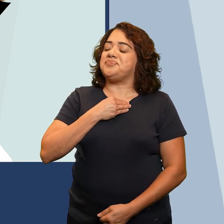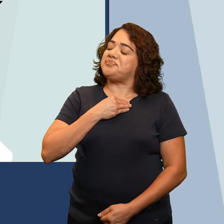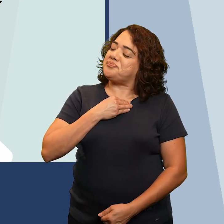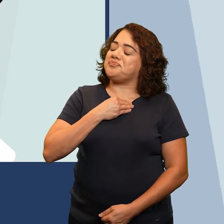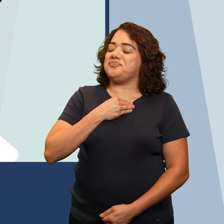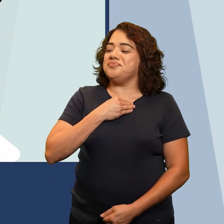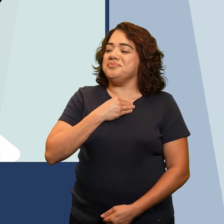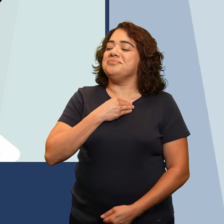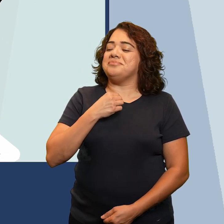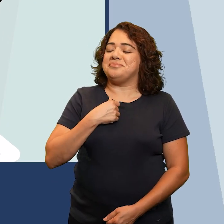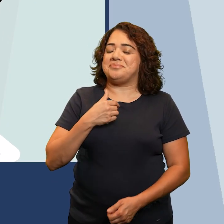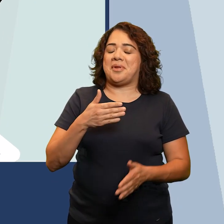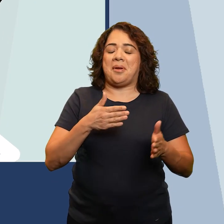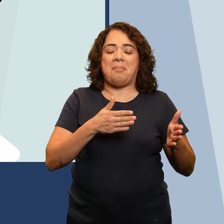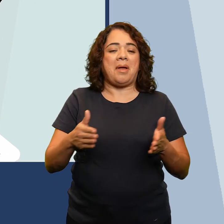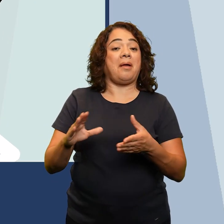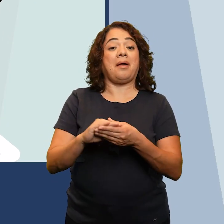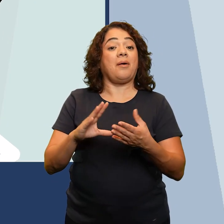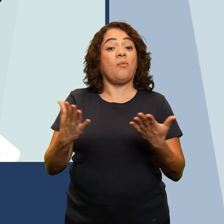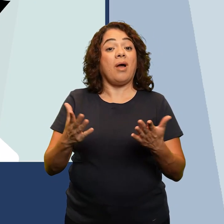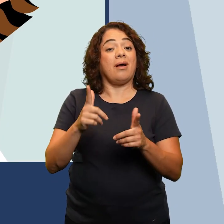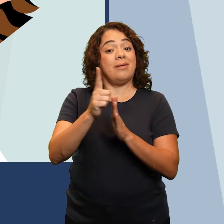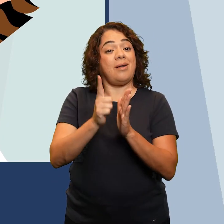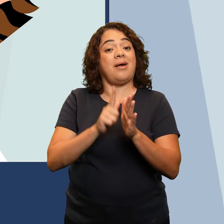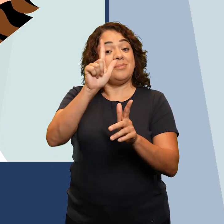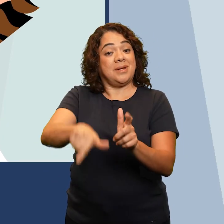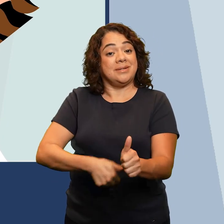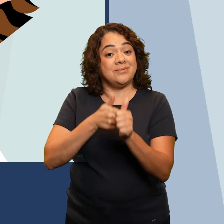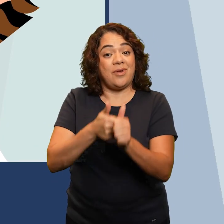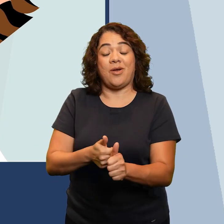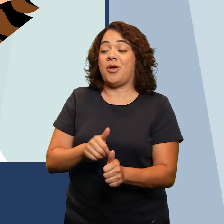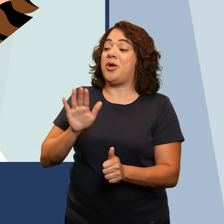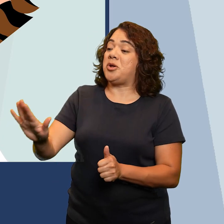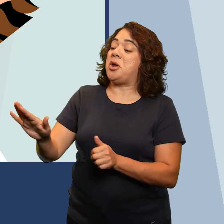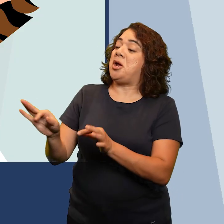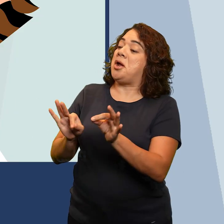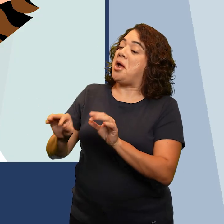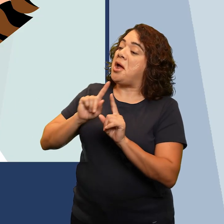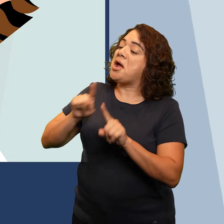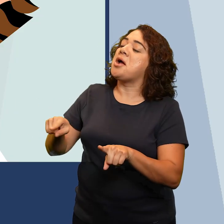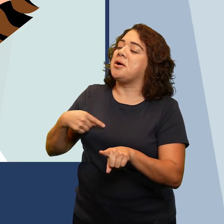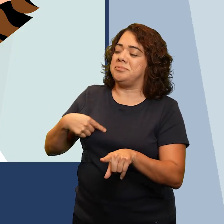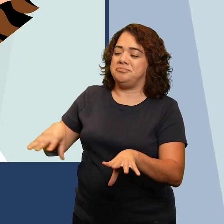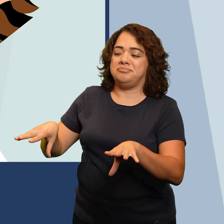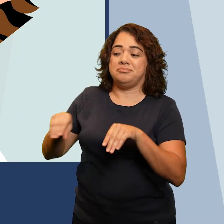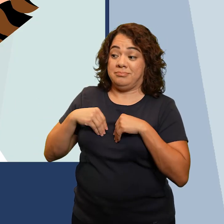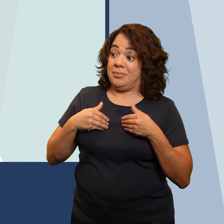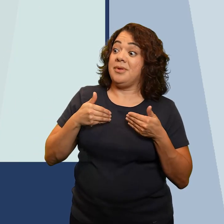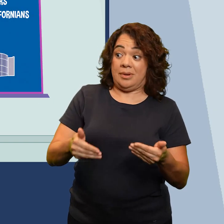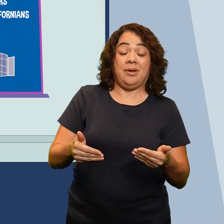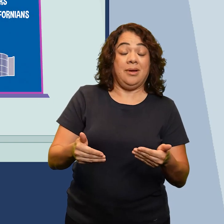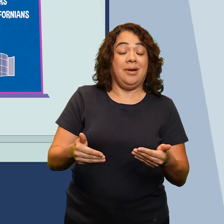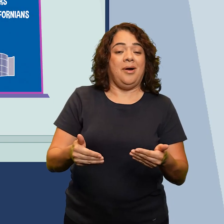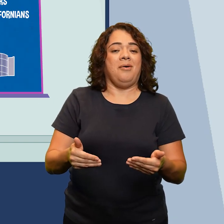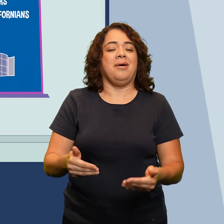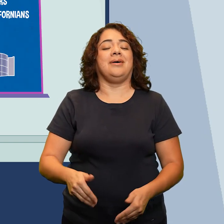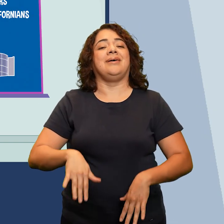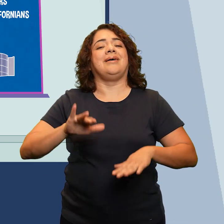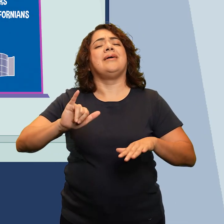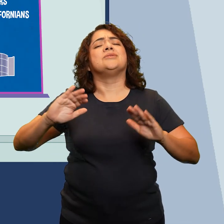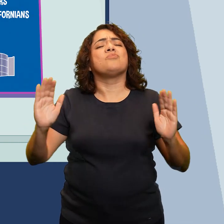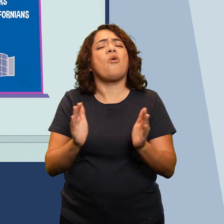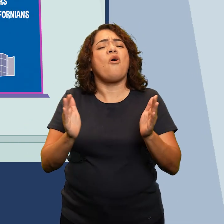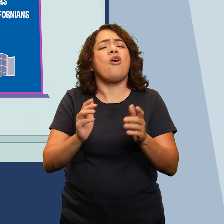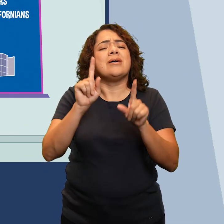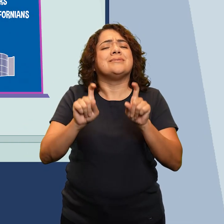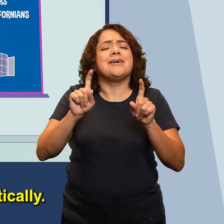Well, I was going to say because it's the law, but your explanation is also acceptable. Now, if I may continue, that small pilot